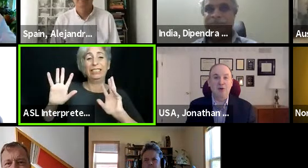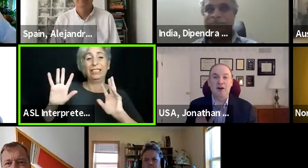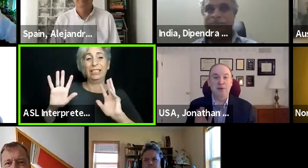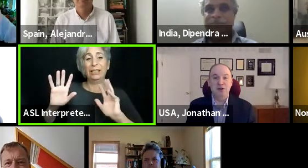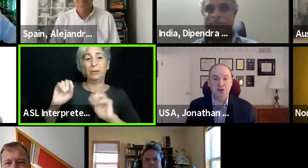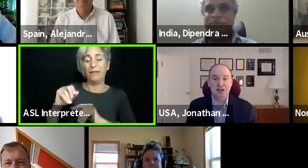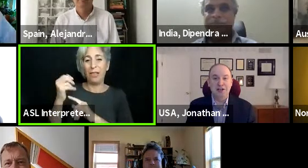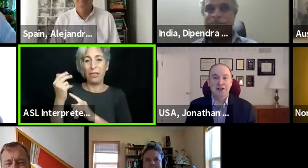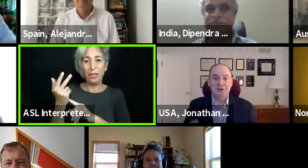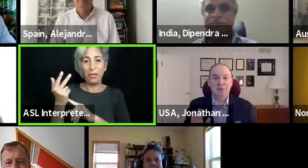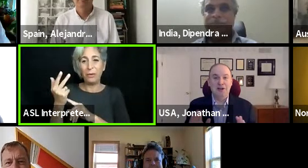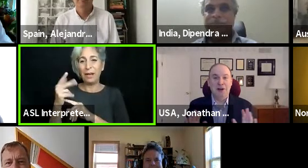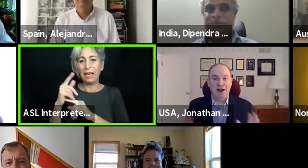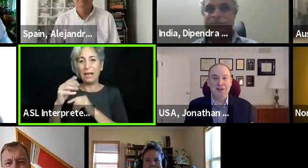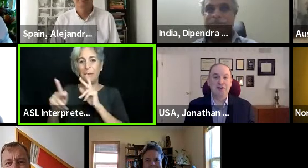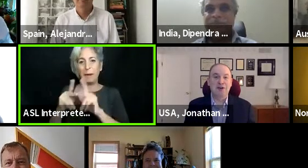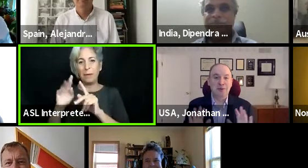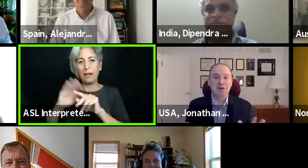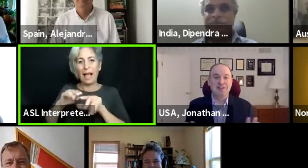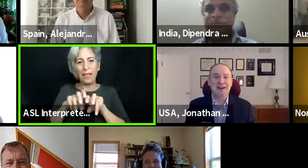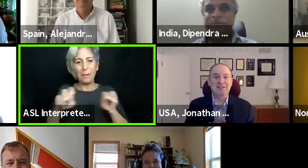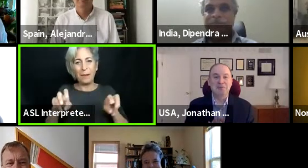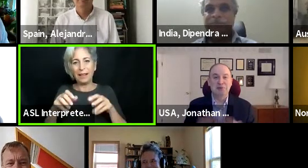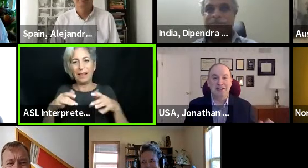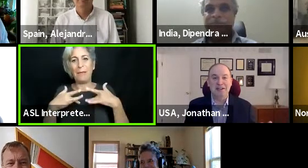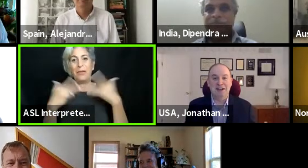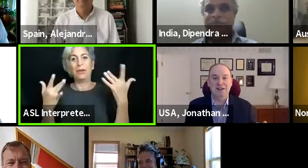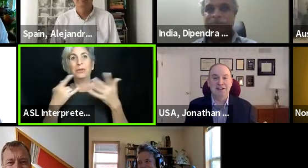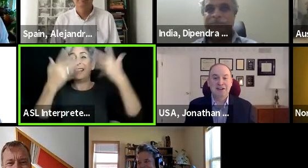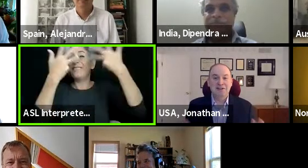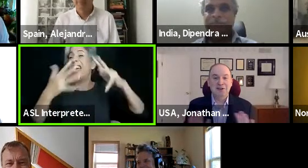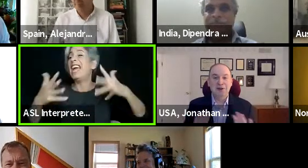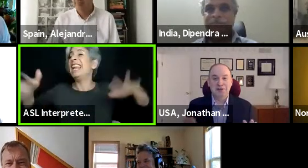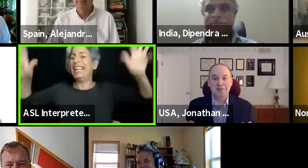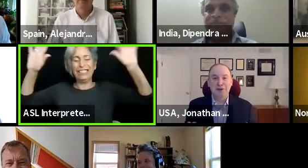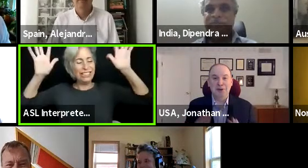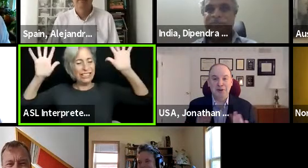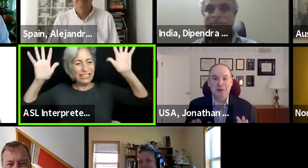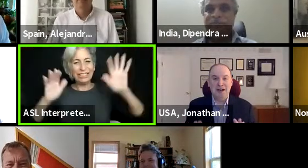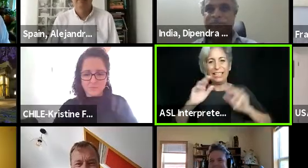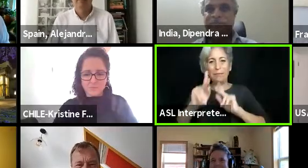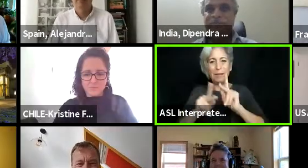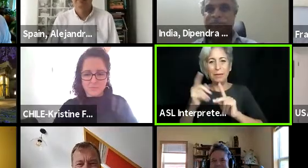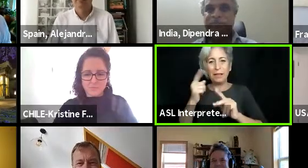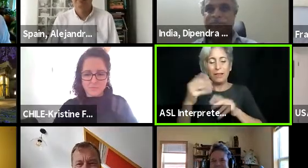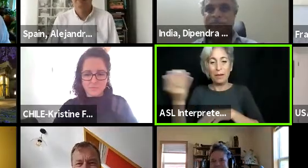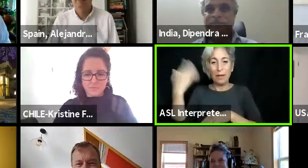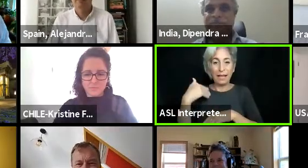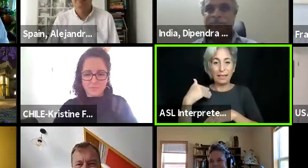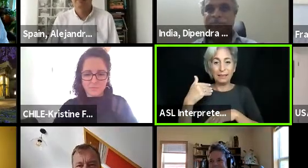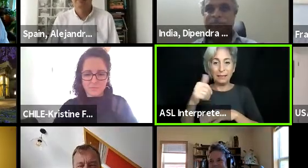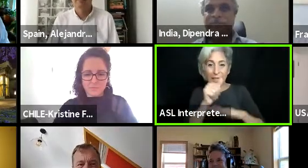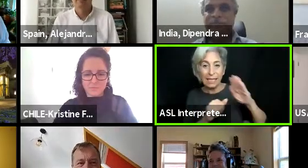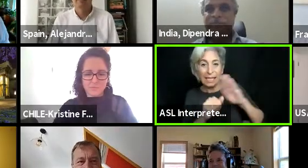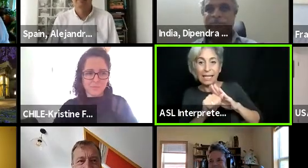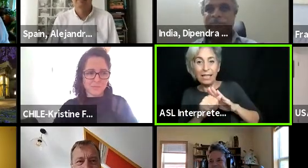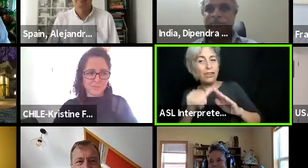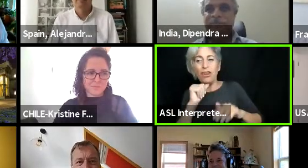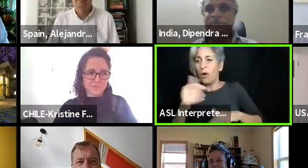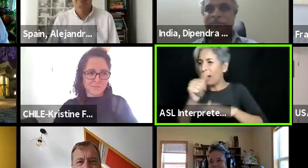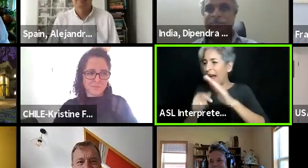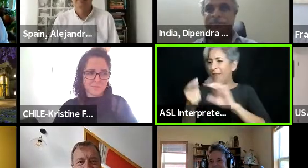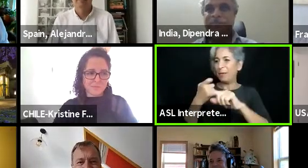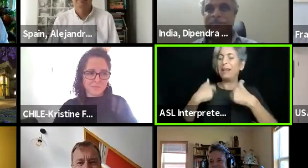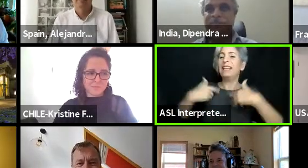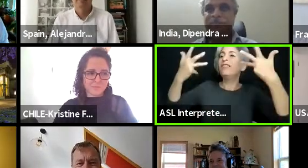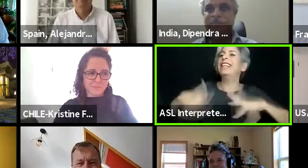on this panel who I would be nudging for being behind. So I'm thrilled to say it's completely done. So those of you who in the past have hid from me do no longer have to hide from me. It's